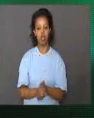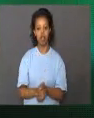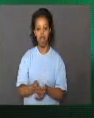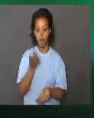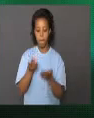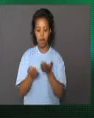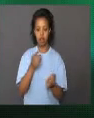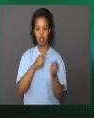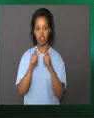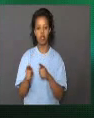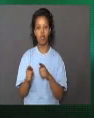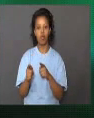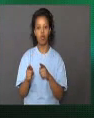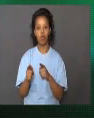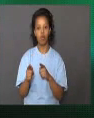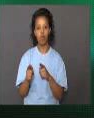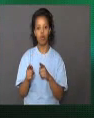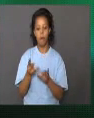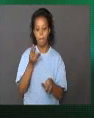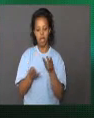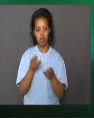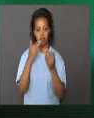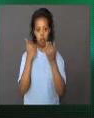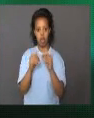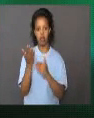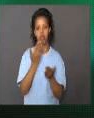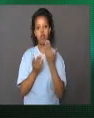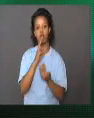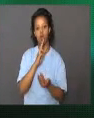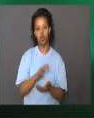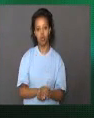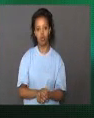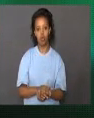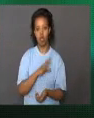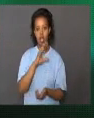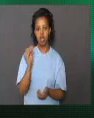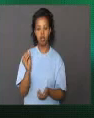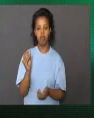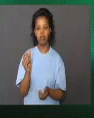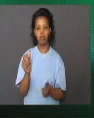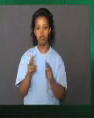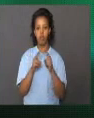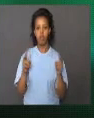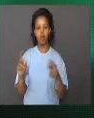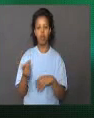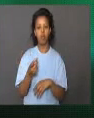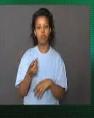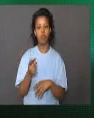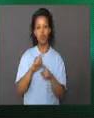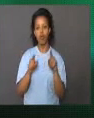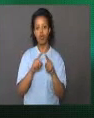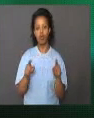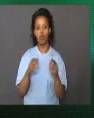Balances are used for measuring mass. They can be found in a range of sizes